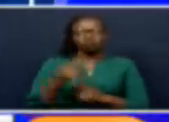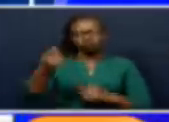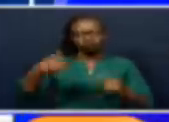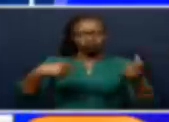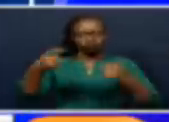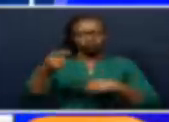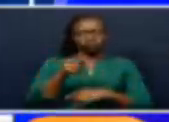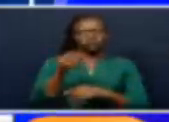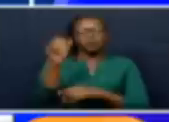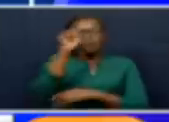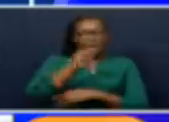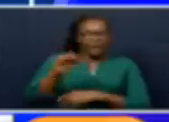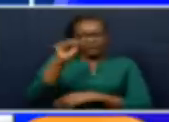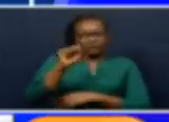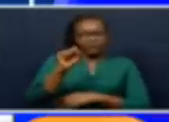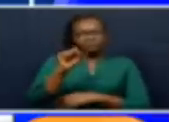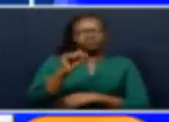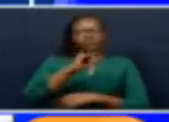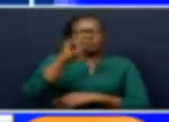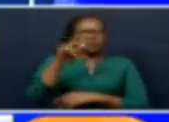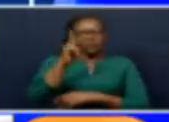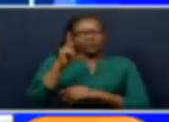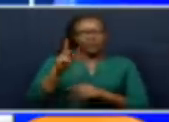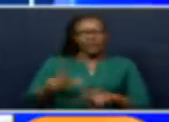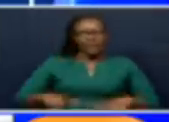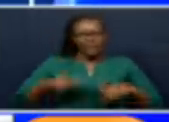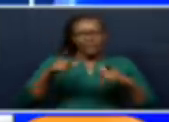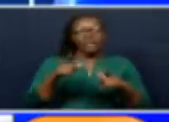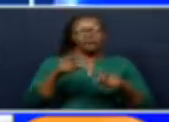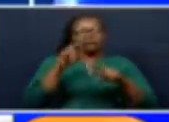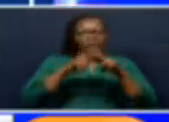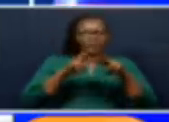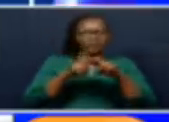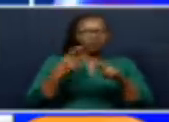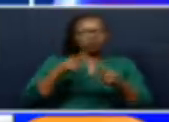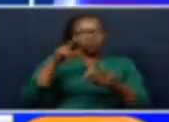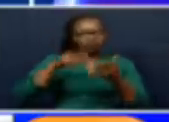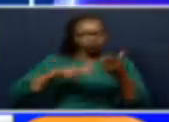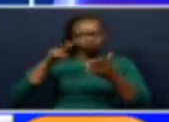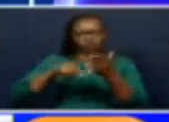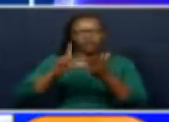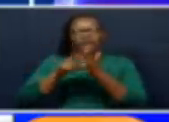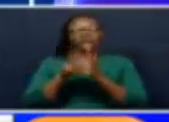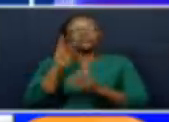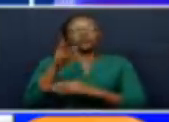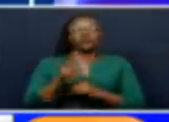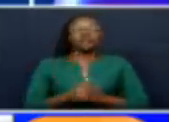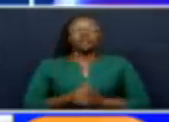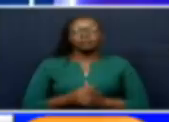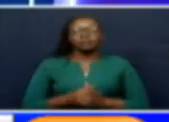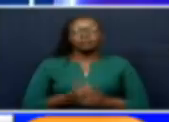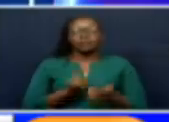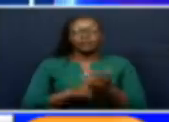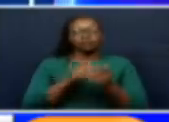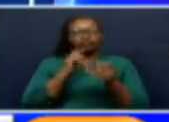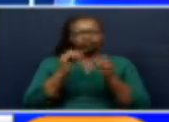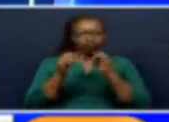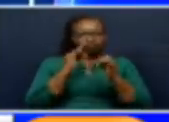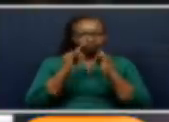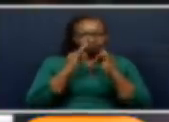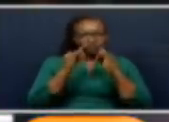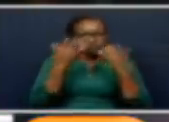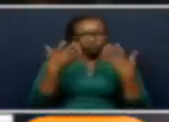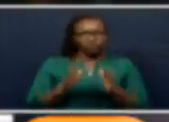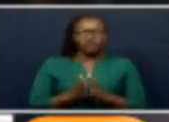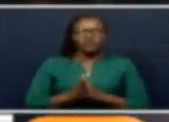Kenya, the hashtag. Make sure you use the hashtag. JK Live will be reading out the poll results at the end of this interview. So,